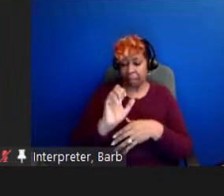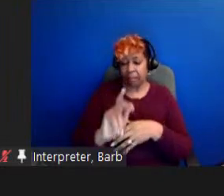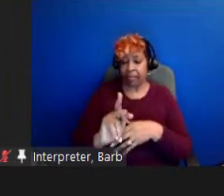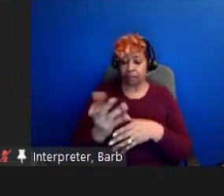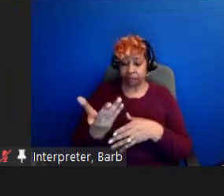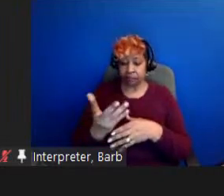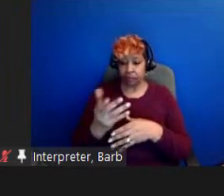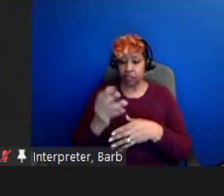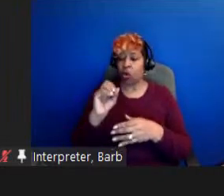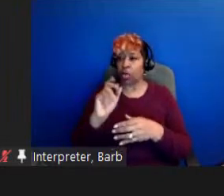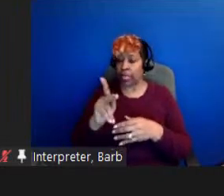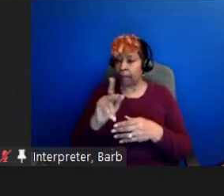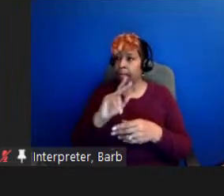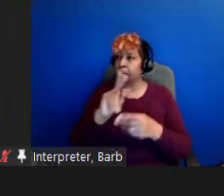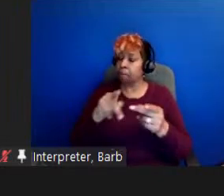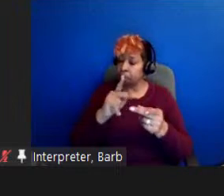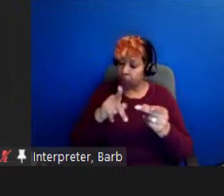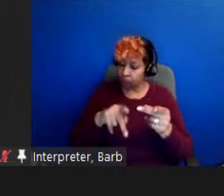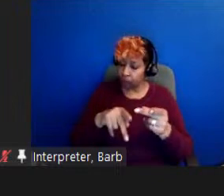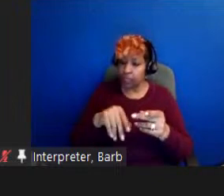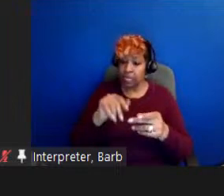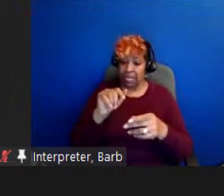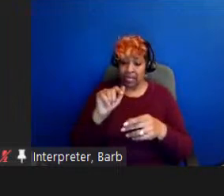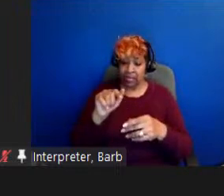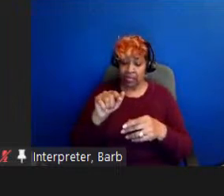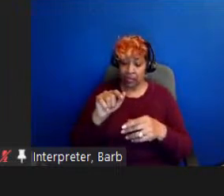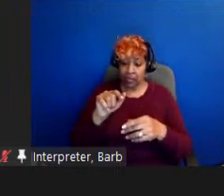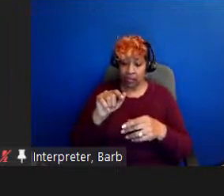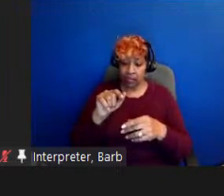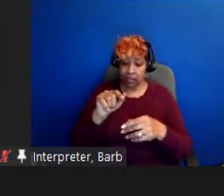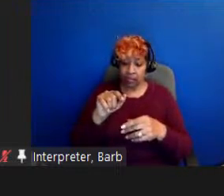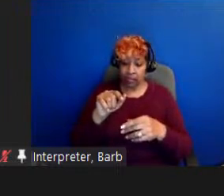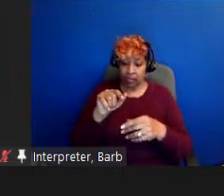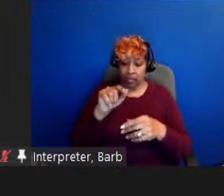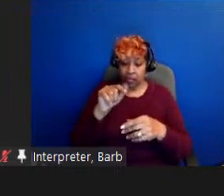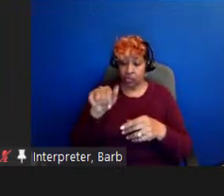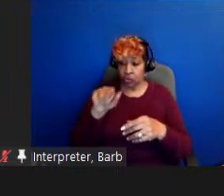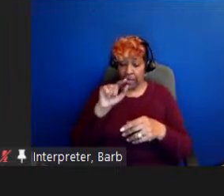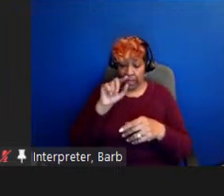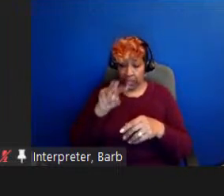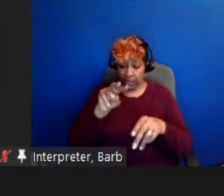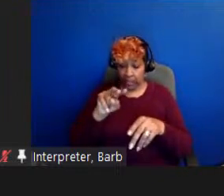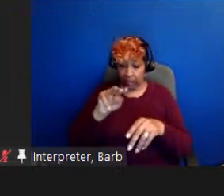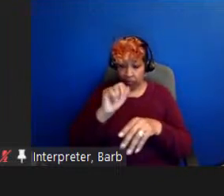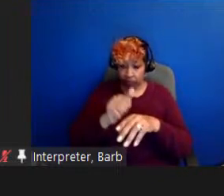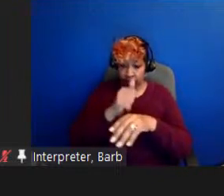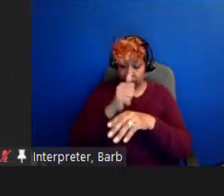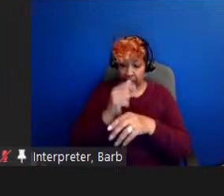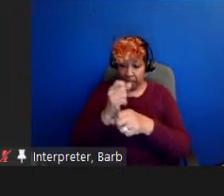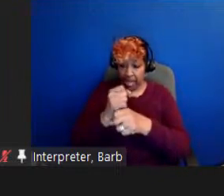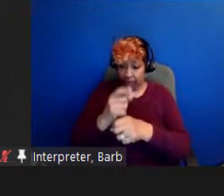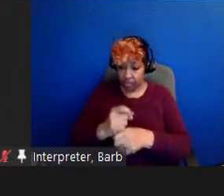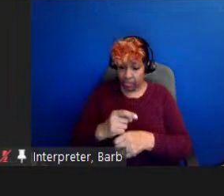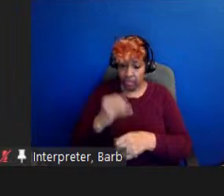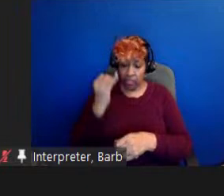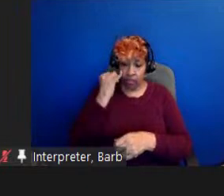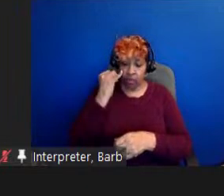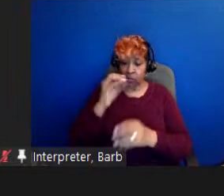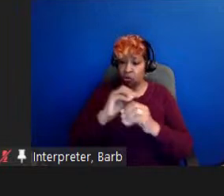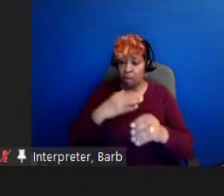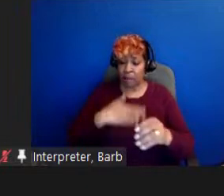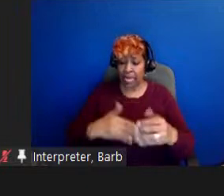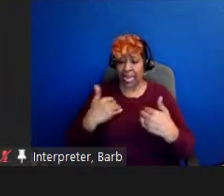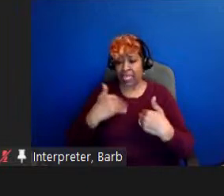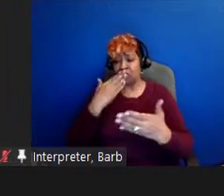perfect. Is there a number of pilots y'all are looking to launch every year? And let's say no one's got any good ideas. Are y'all